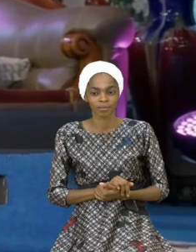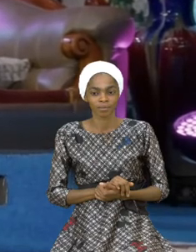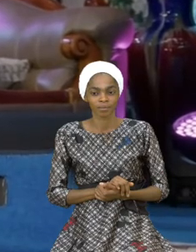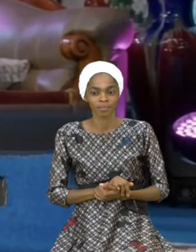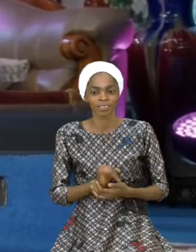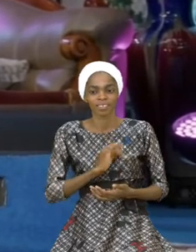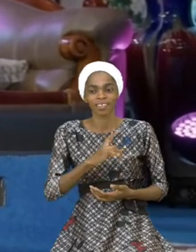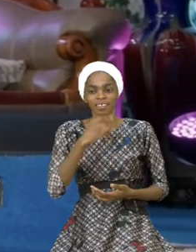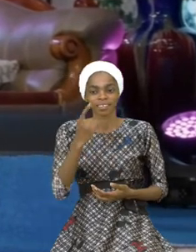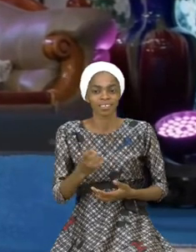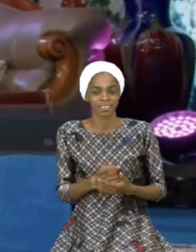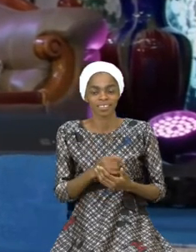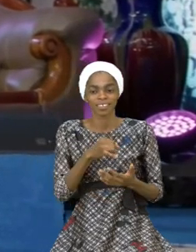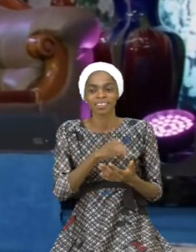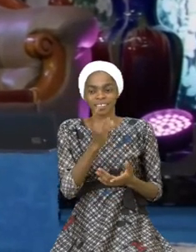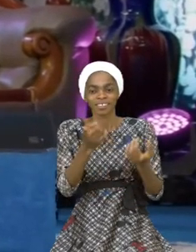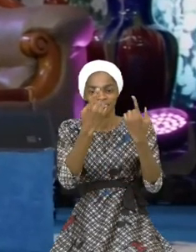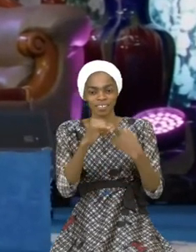i said it's coming